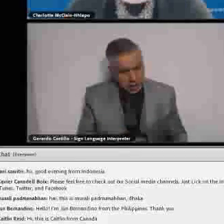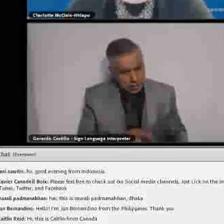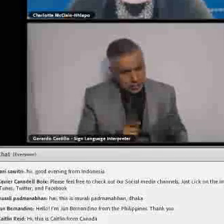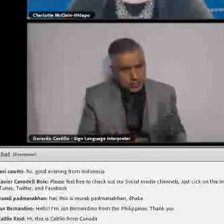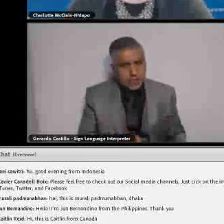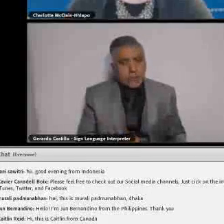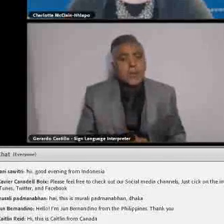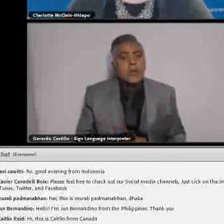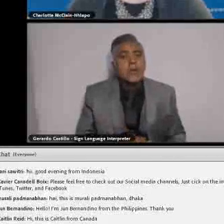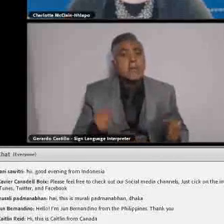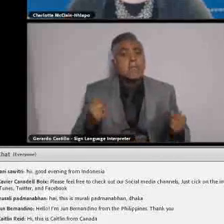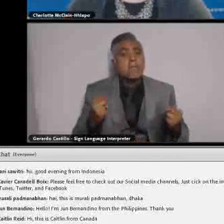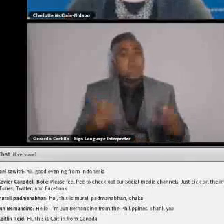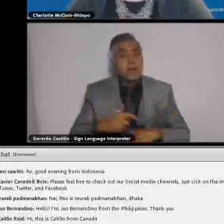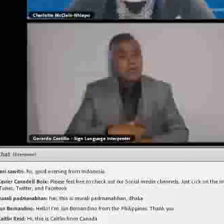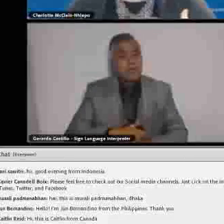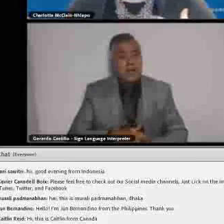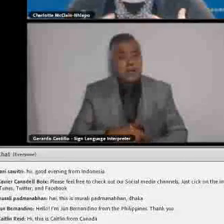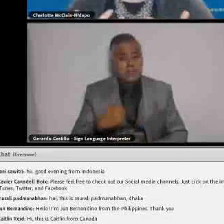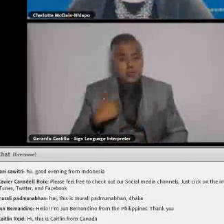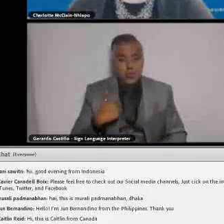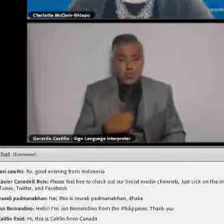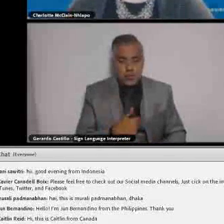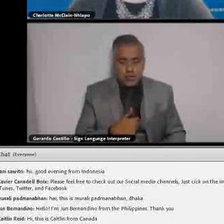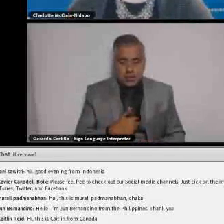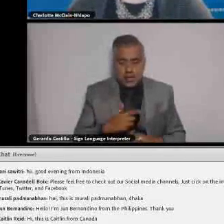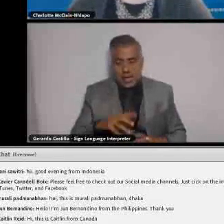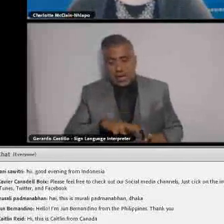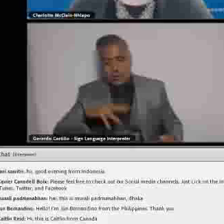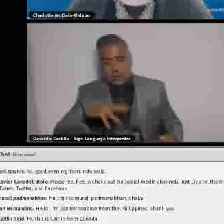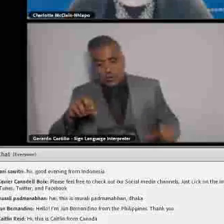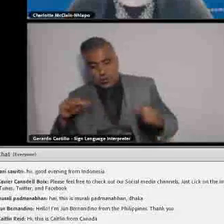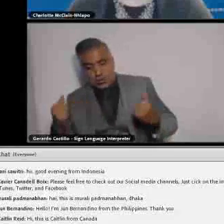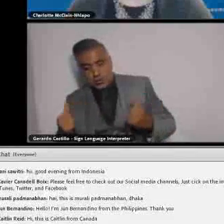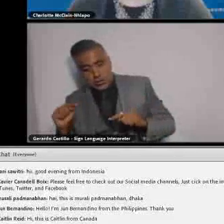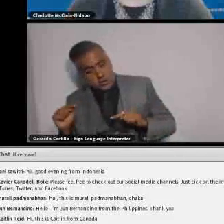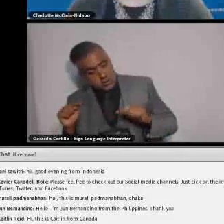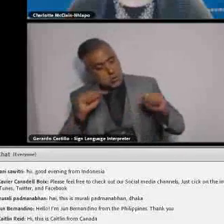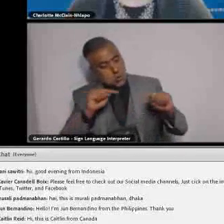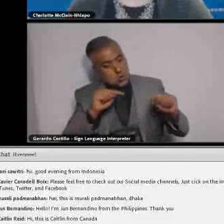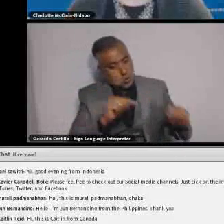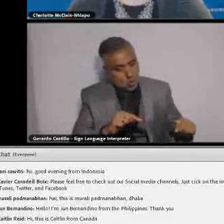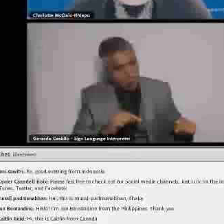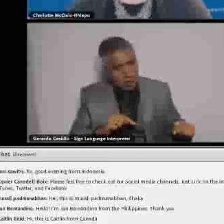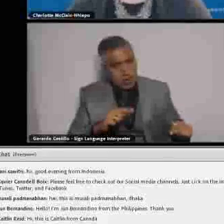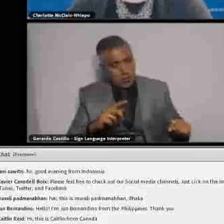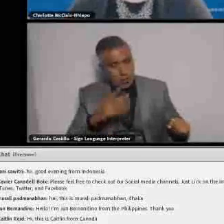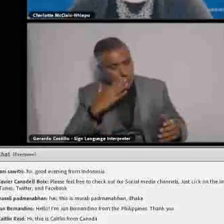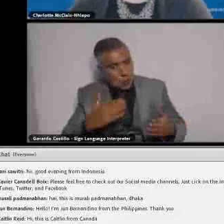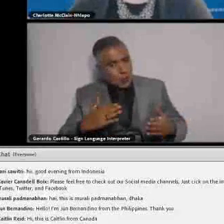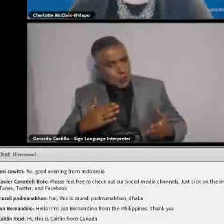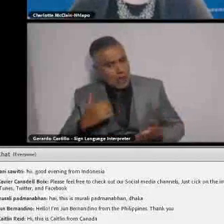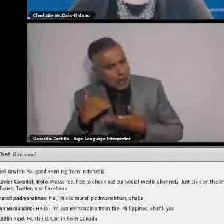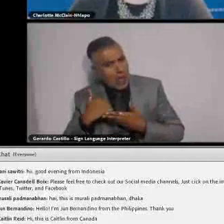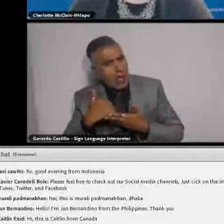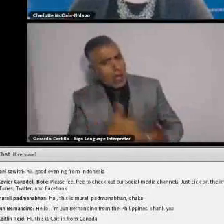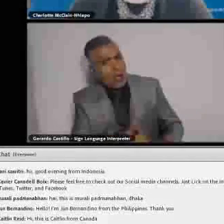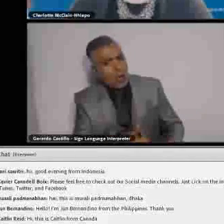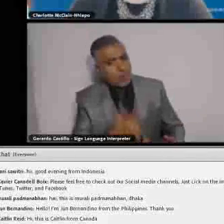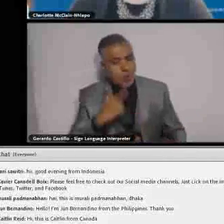many times we external agencies can go in intervening with all good intentions, but we can be undermining